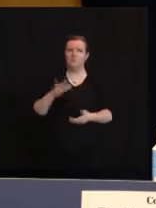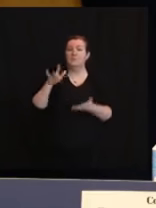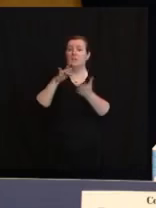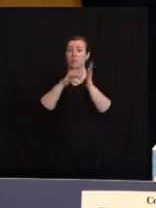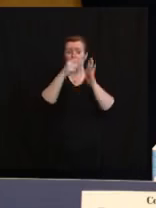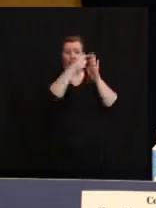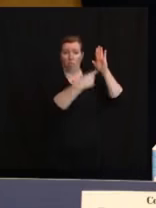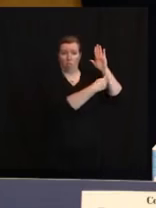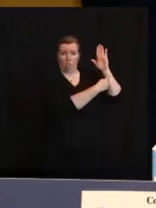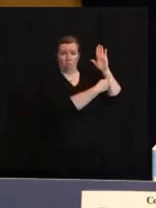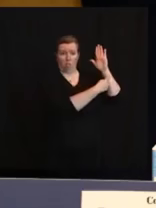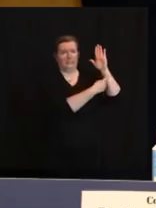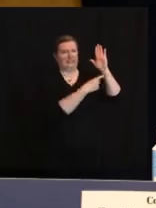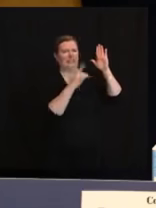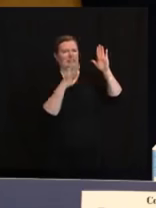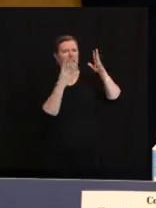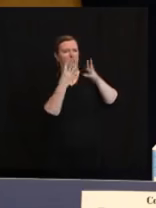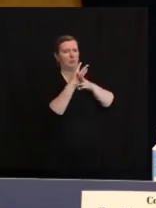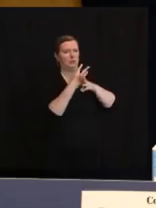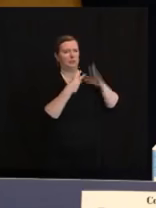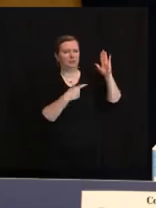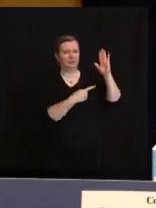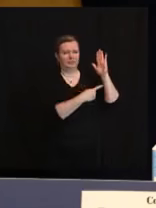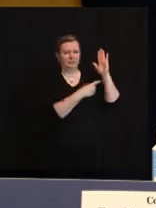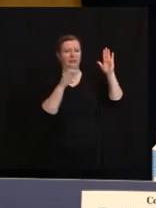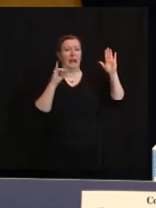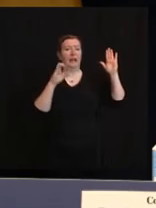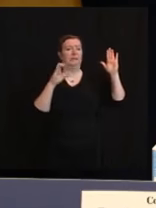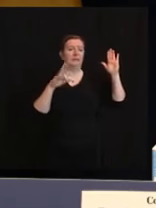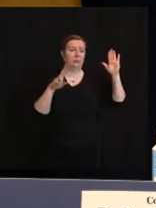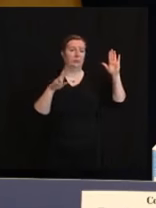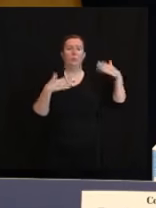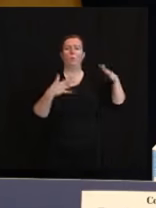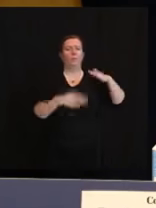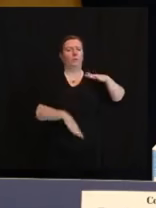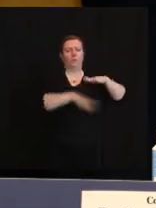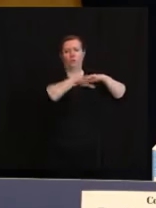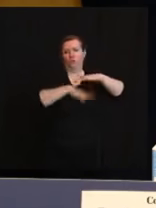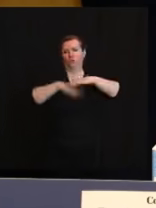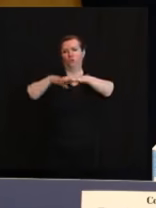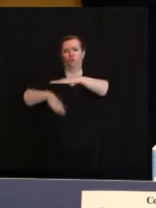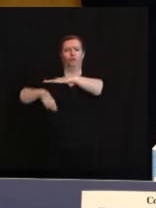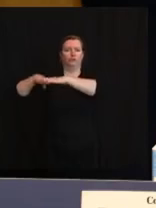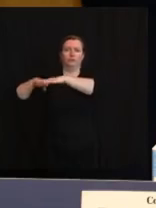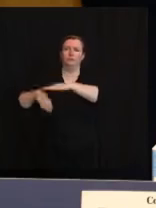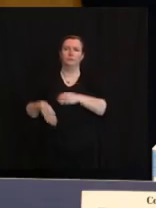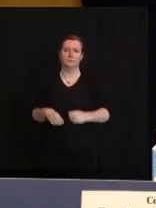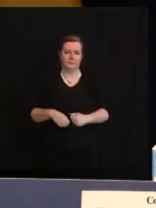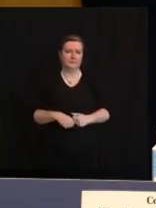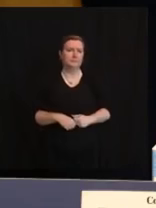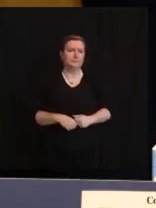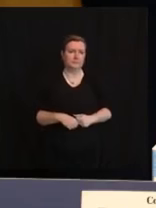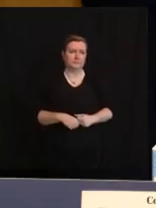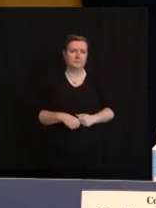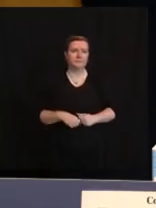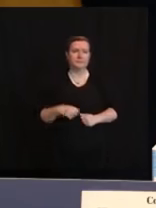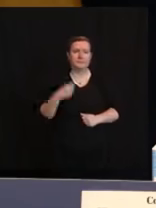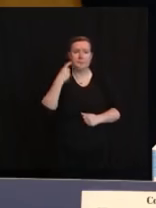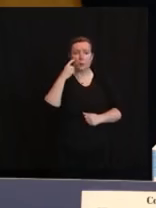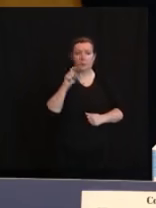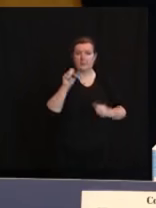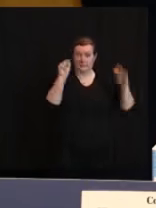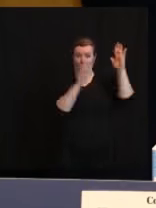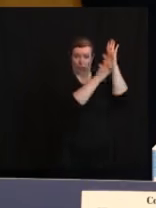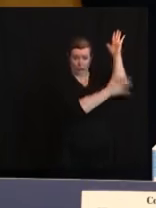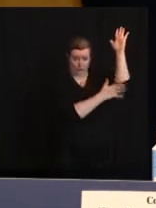intensive care beds were totally full. And we are seeing increases now in the southern part of the state.